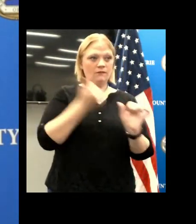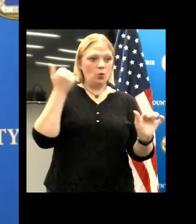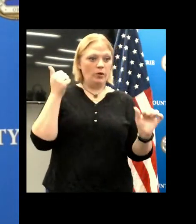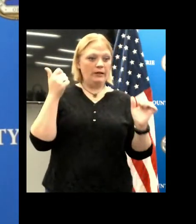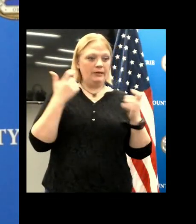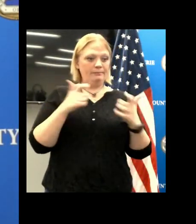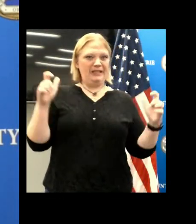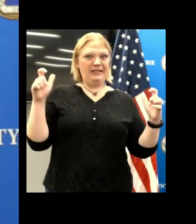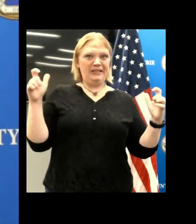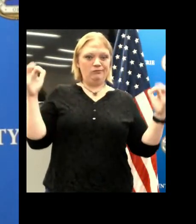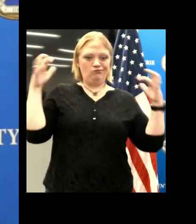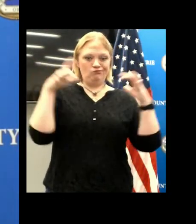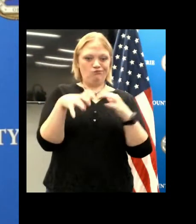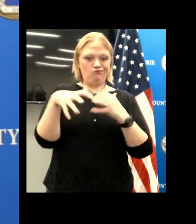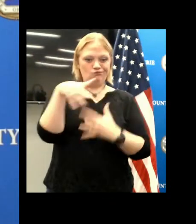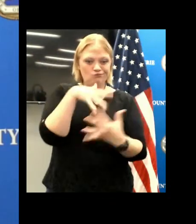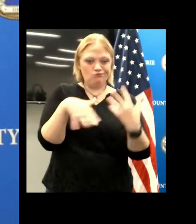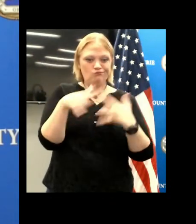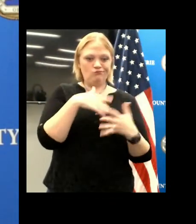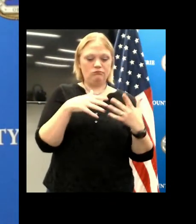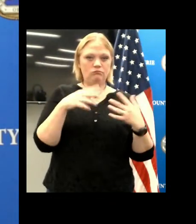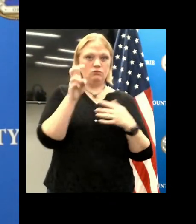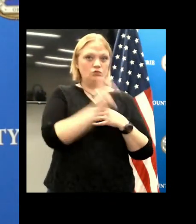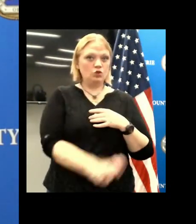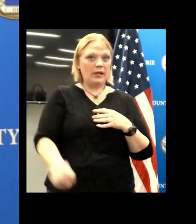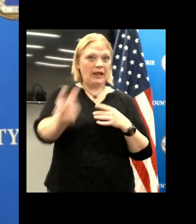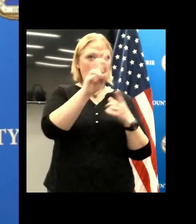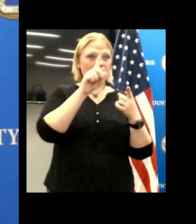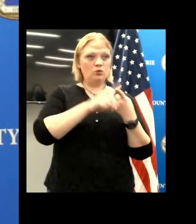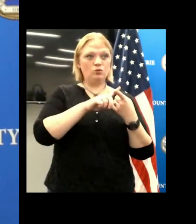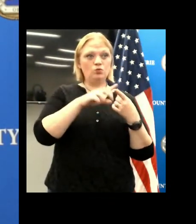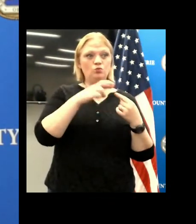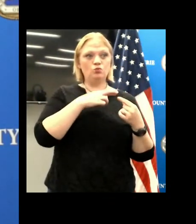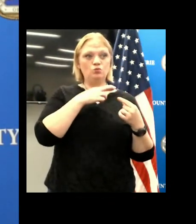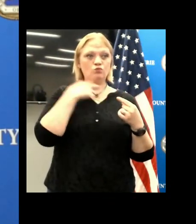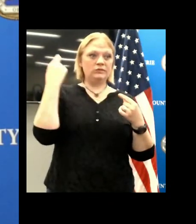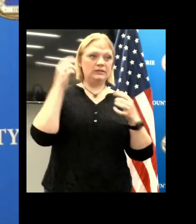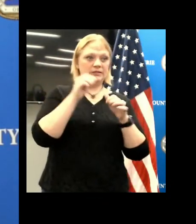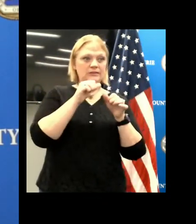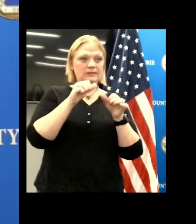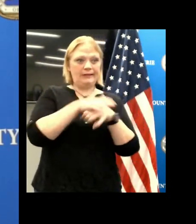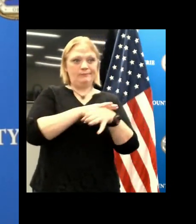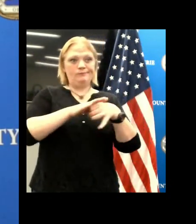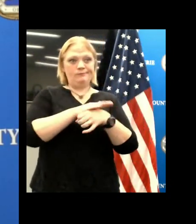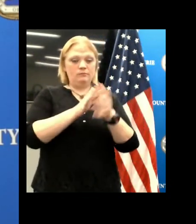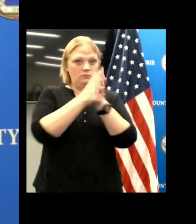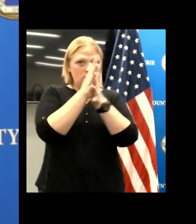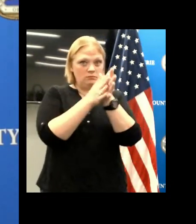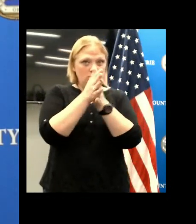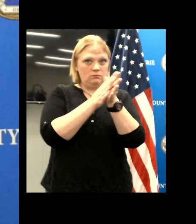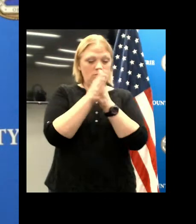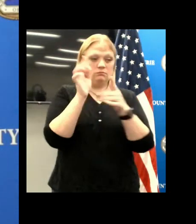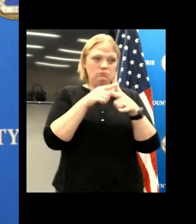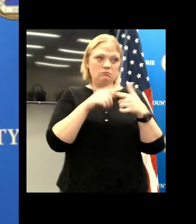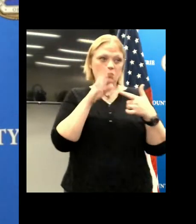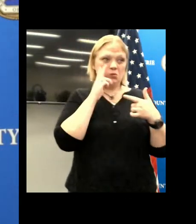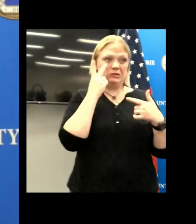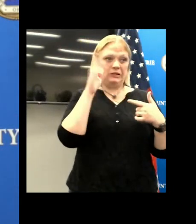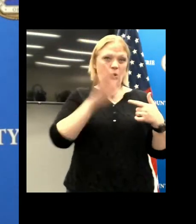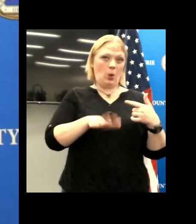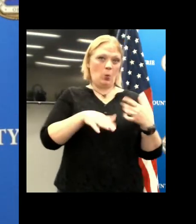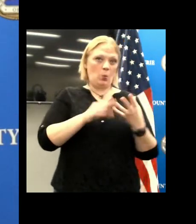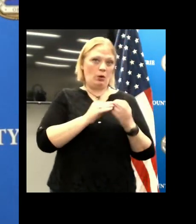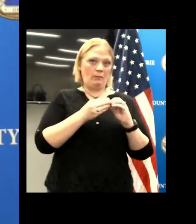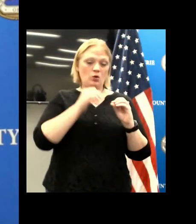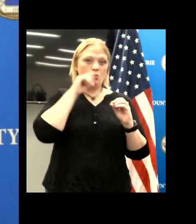large gatherings, avoiding travel to high-risk areas, washing our hands, then we will see low numbers and we